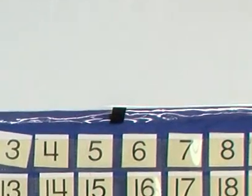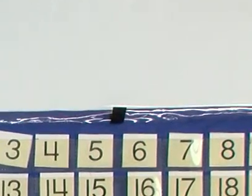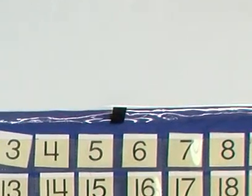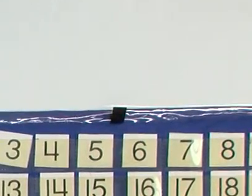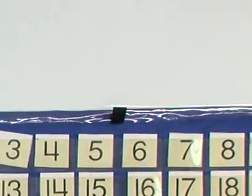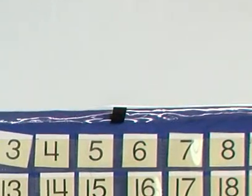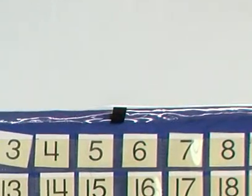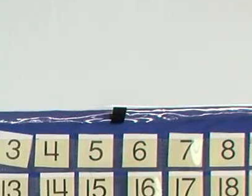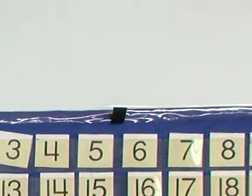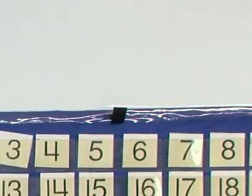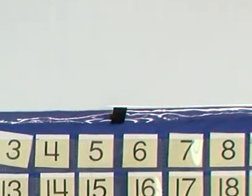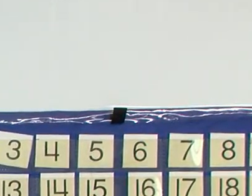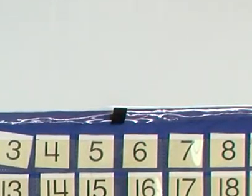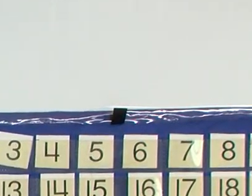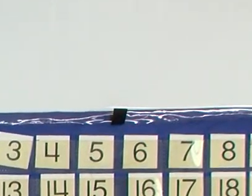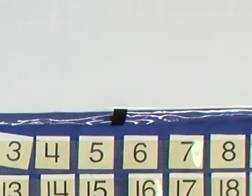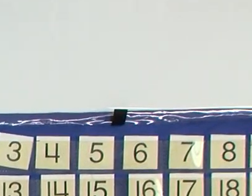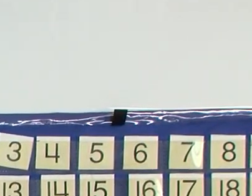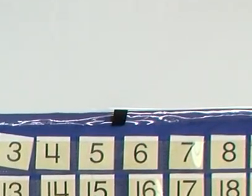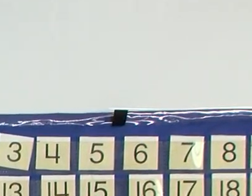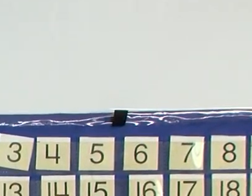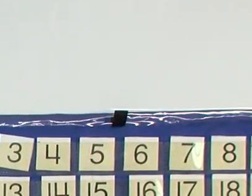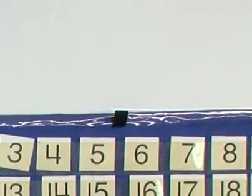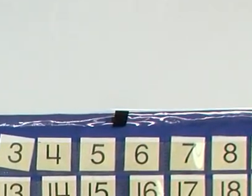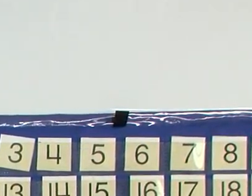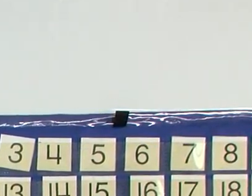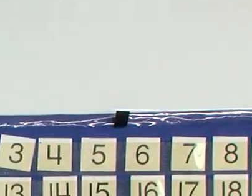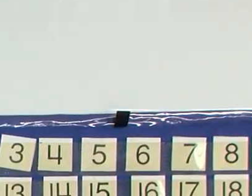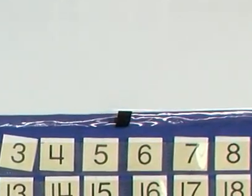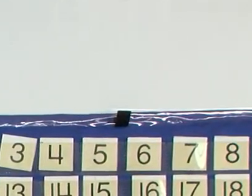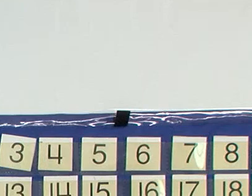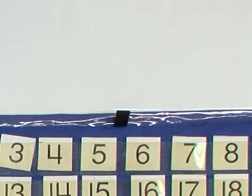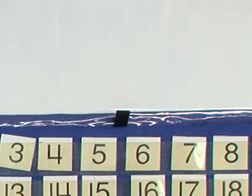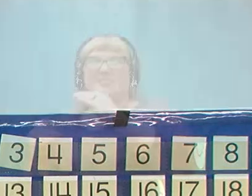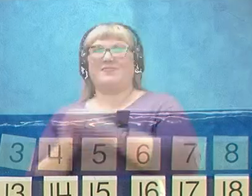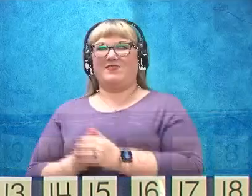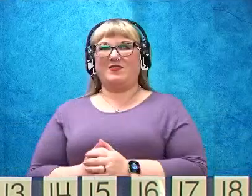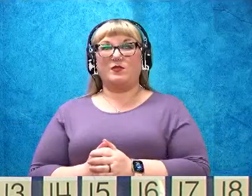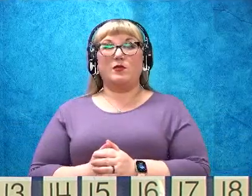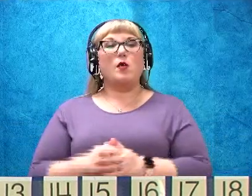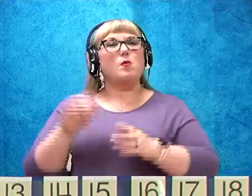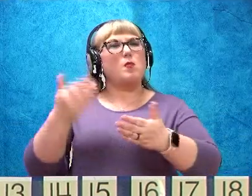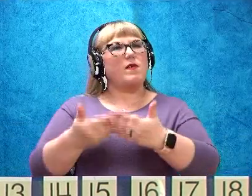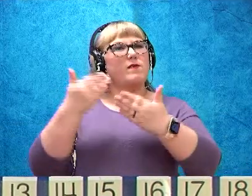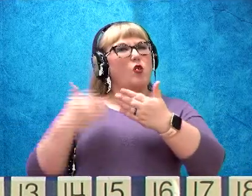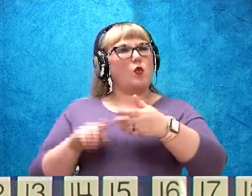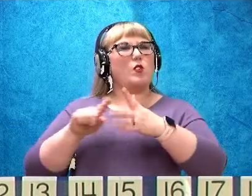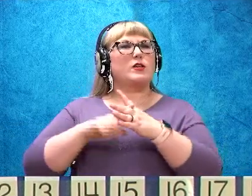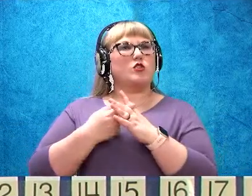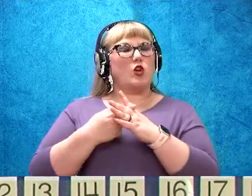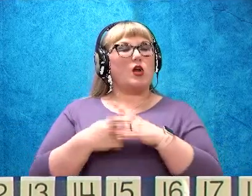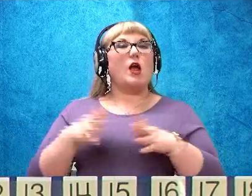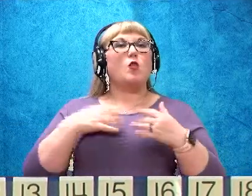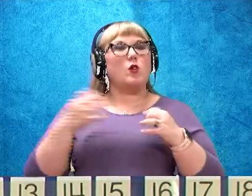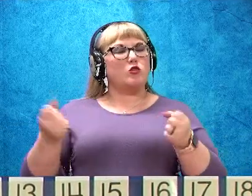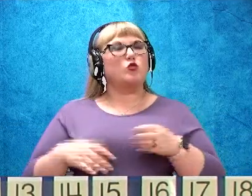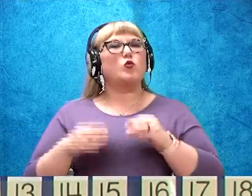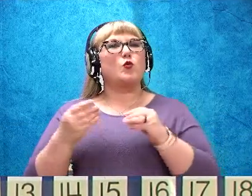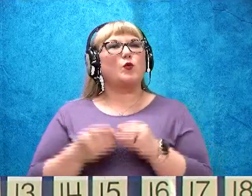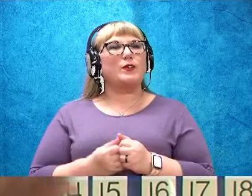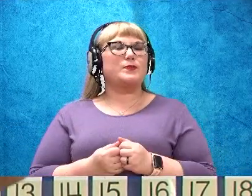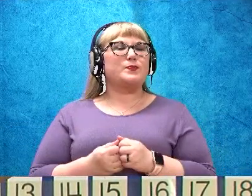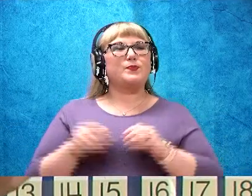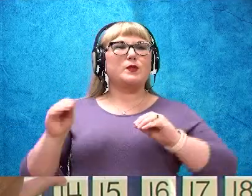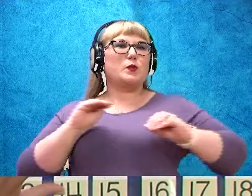10 more and 10 less to a digit. Before we get started, I would like to do a little warm-up. So if I can have